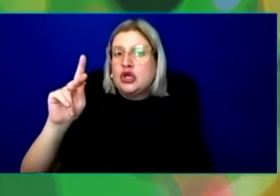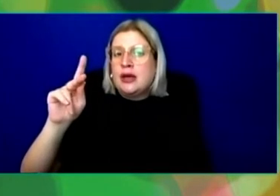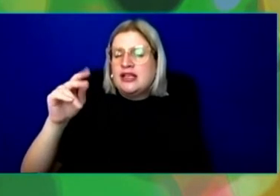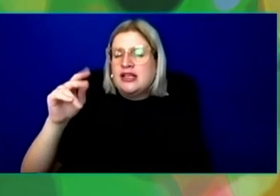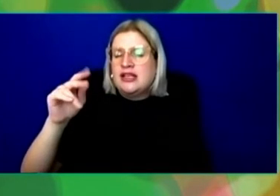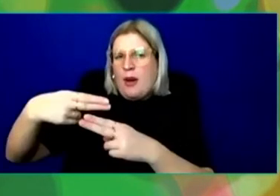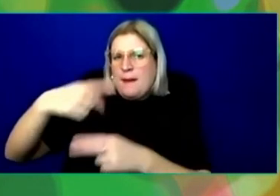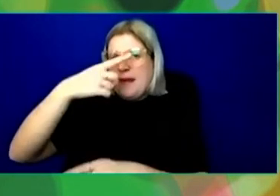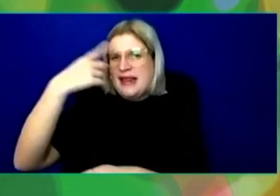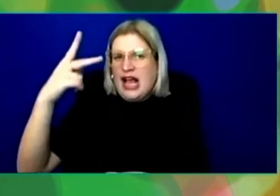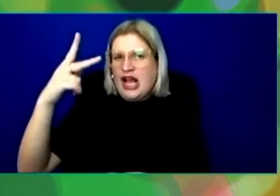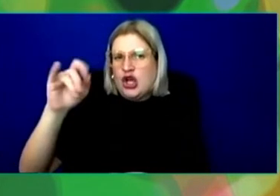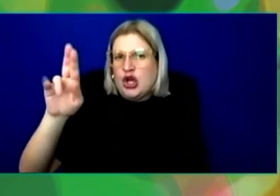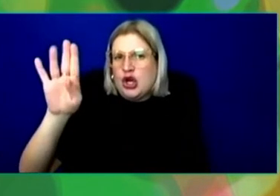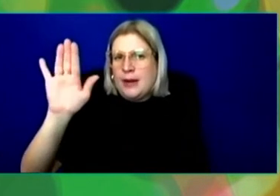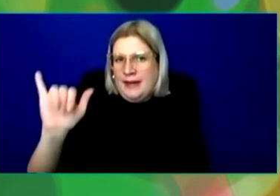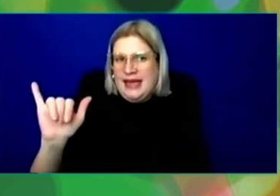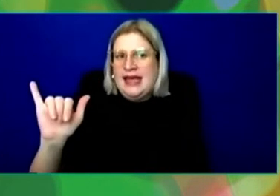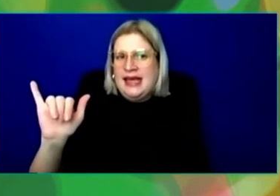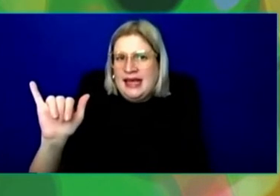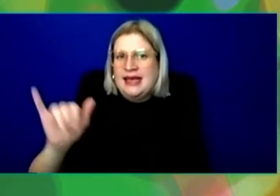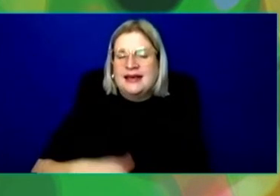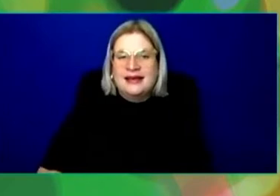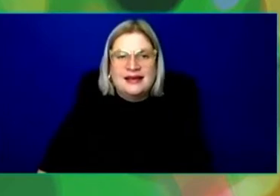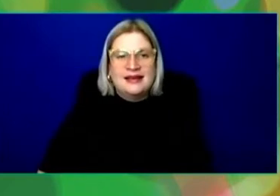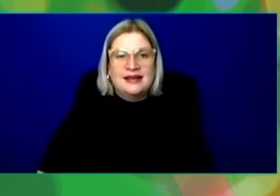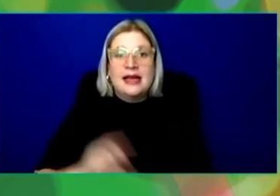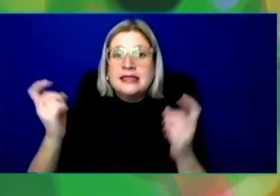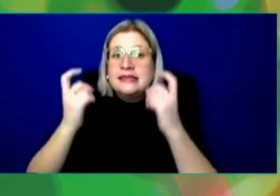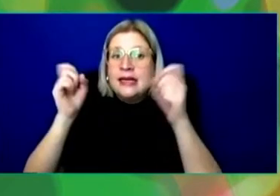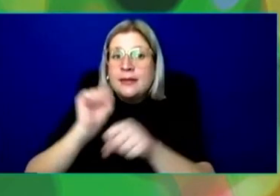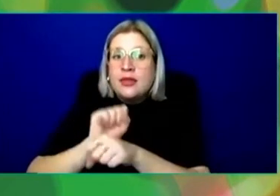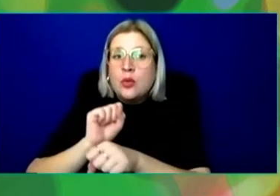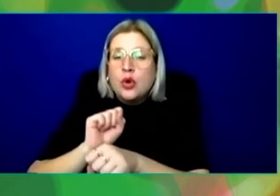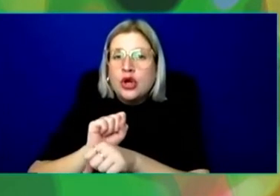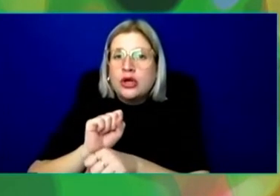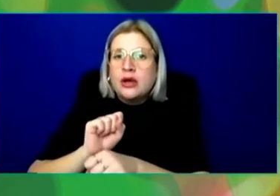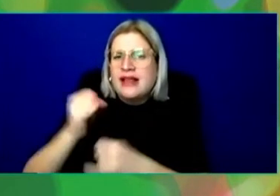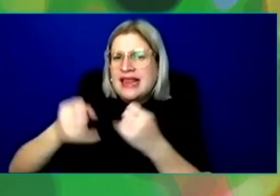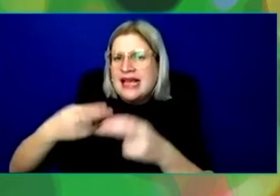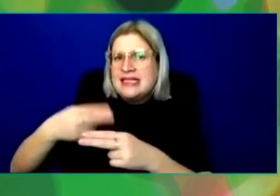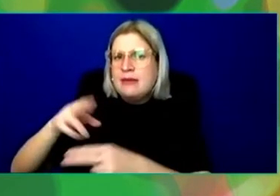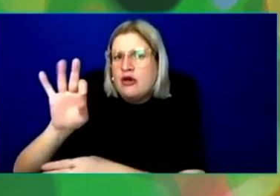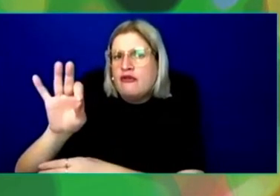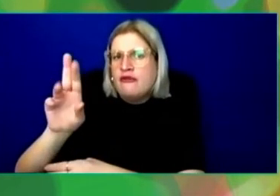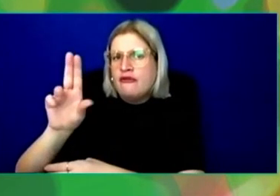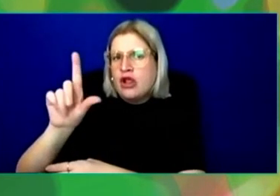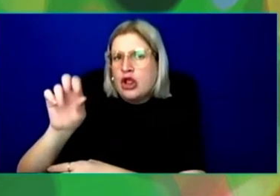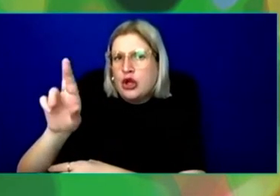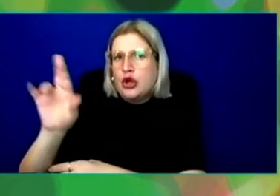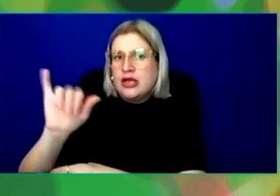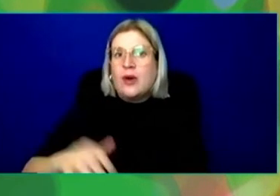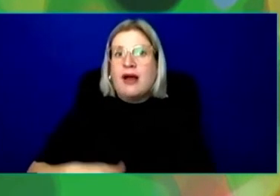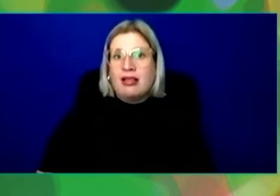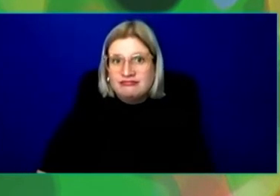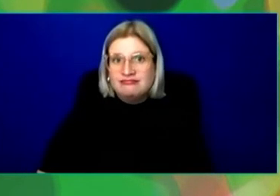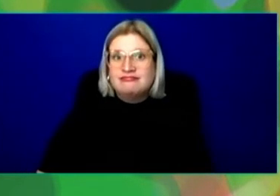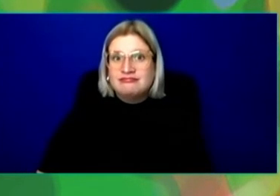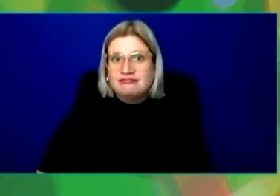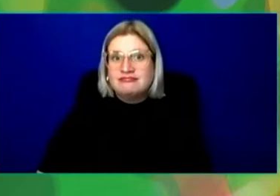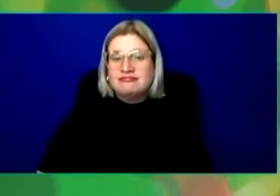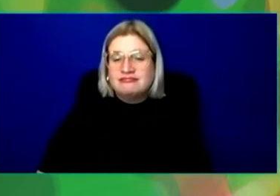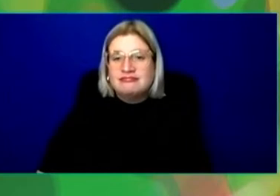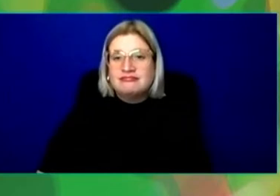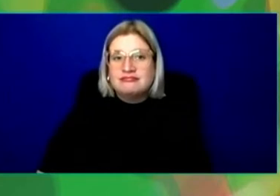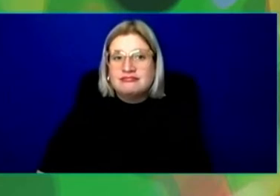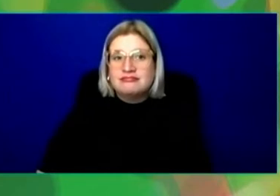10th anniversary show here at Riverside, actually, and also celebrating the work of Larry Fuller, based off of Eben as well. And, you